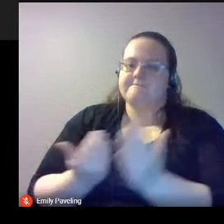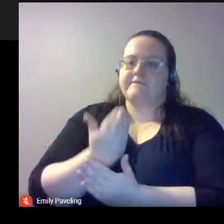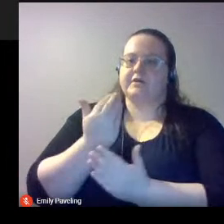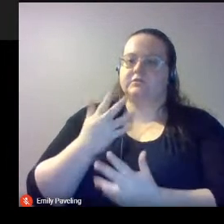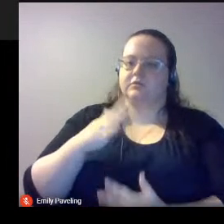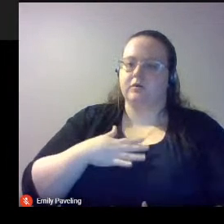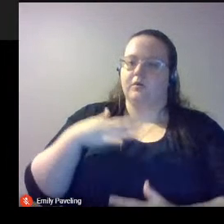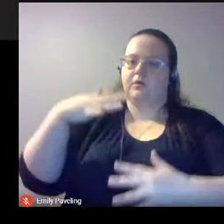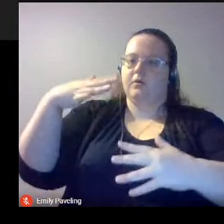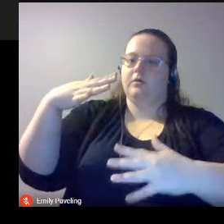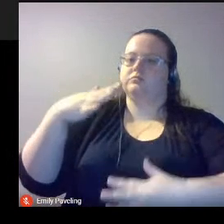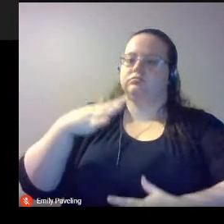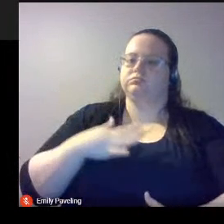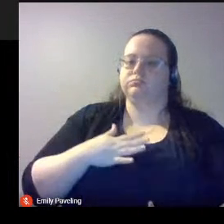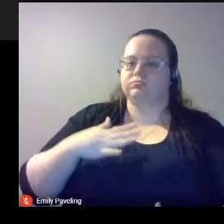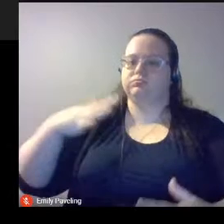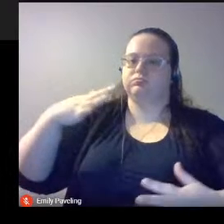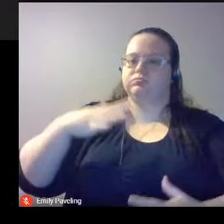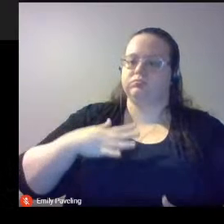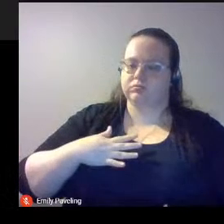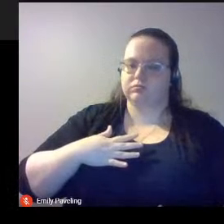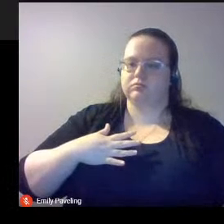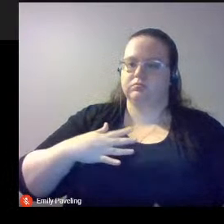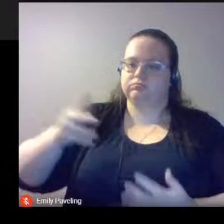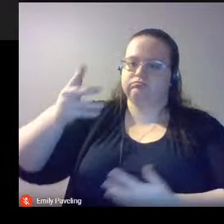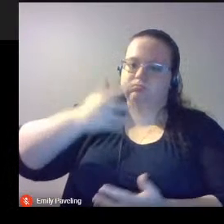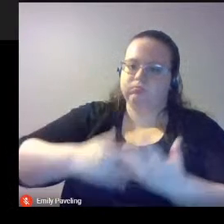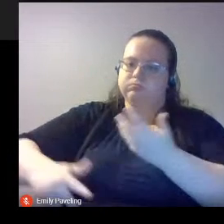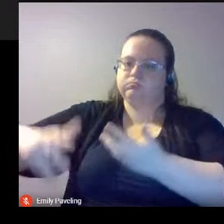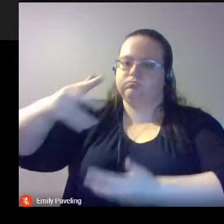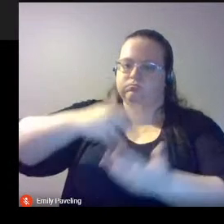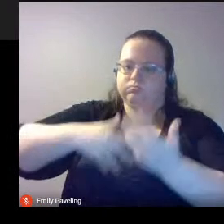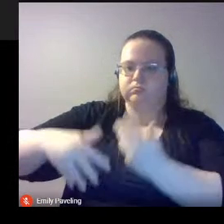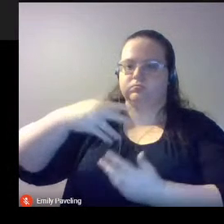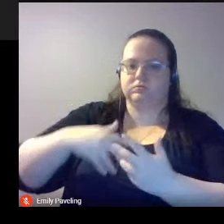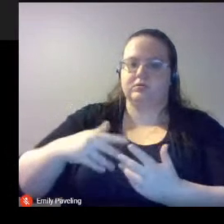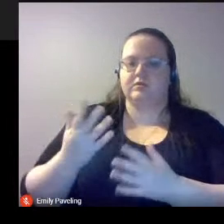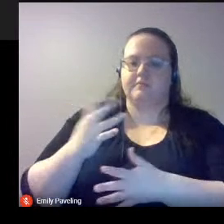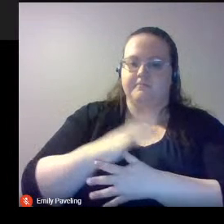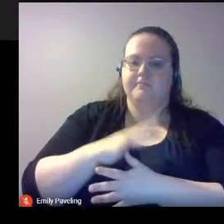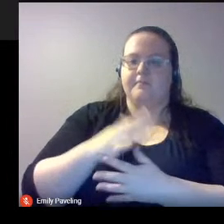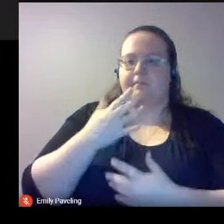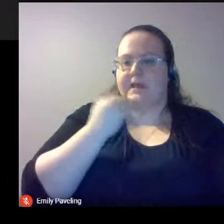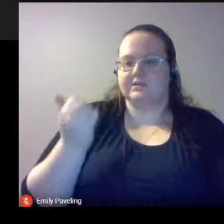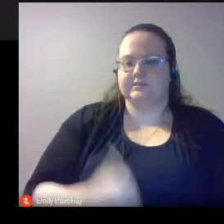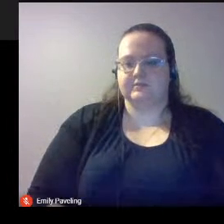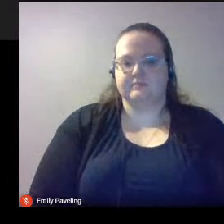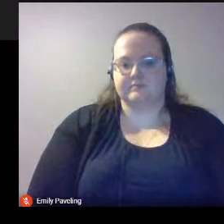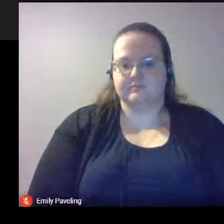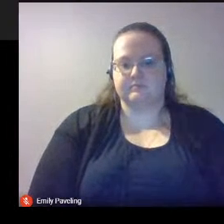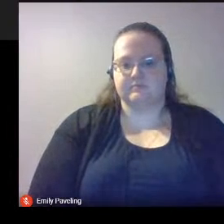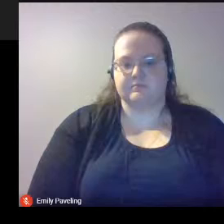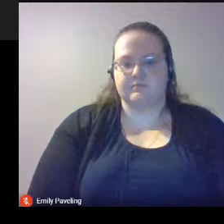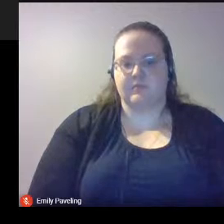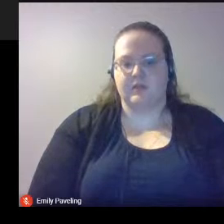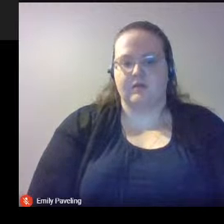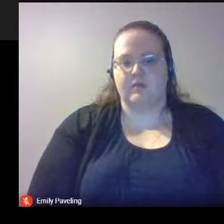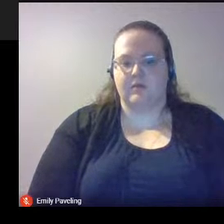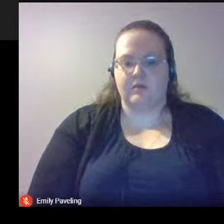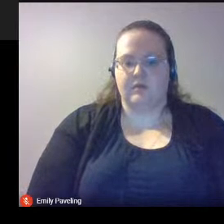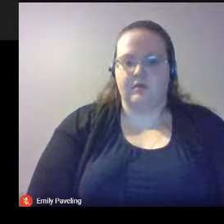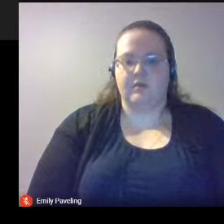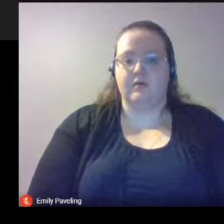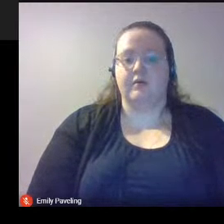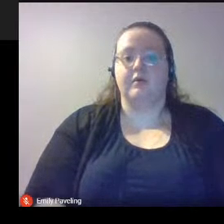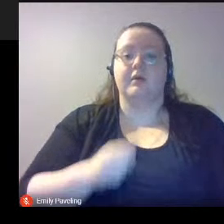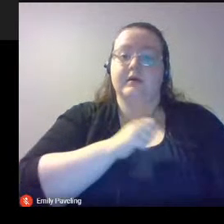improve the number of air changes that we have in each of our classrooms. In addition to the mechanical ventilation that we have in our classrooms, staff